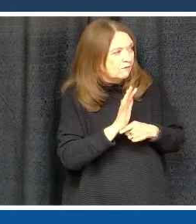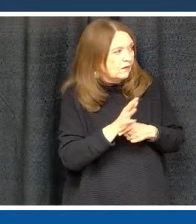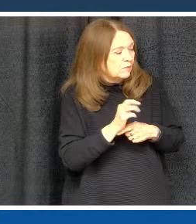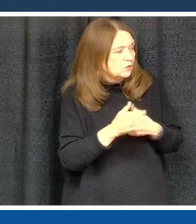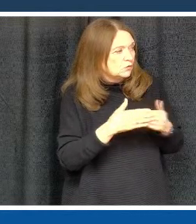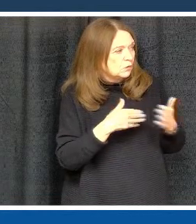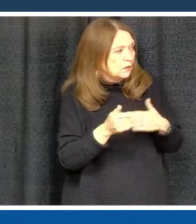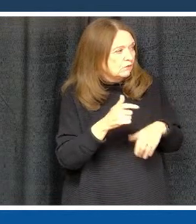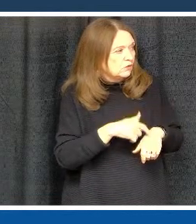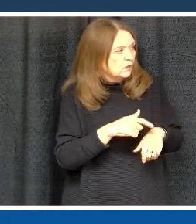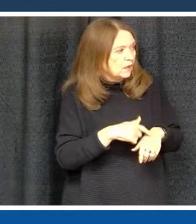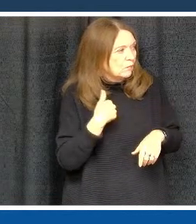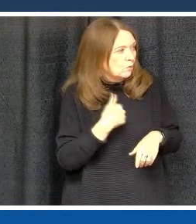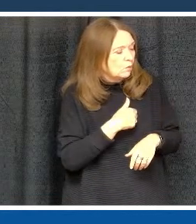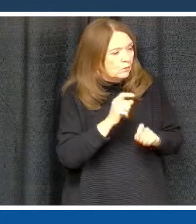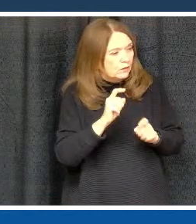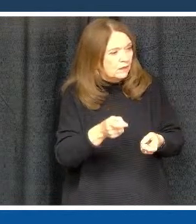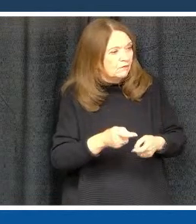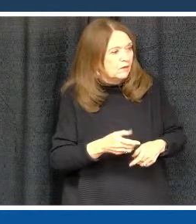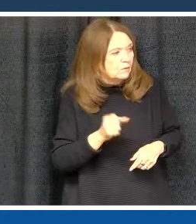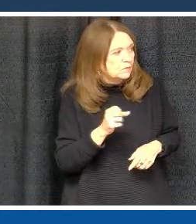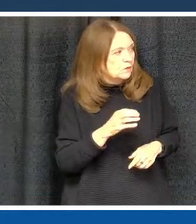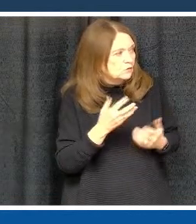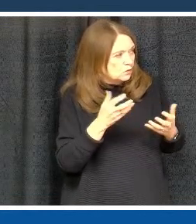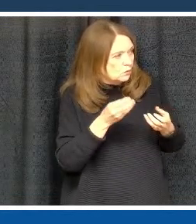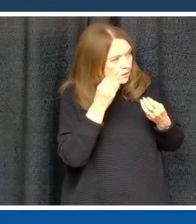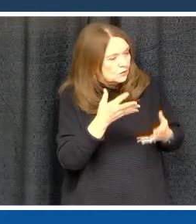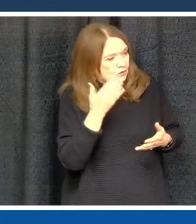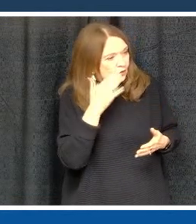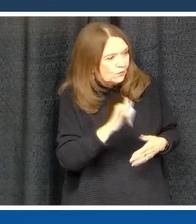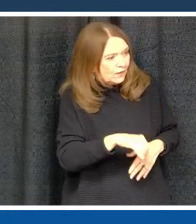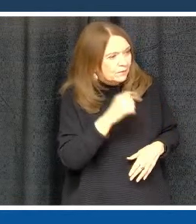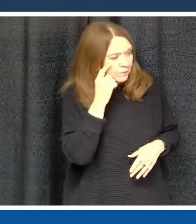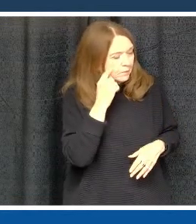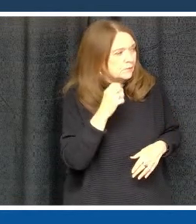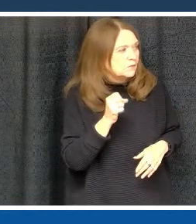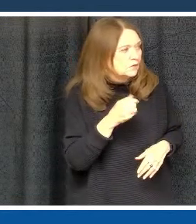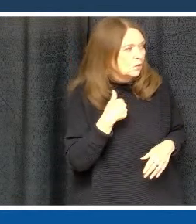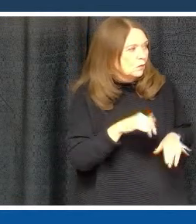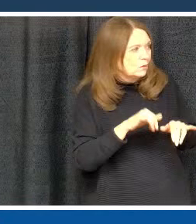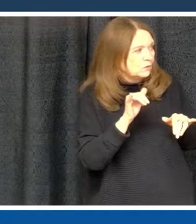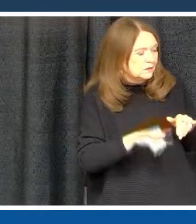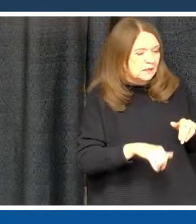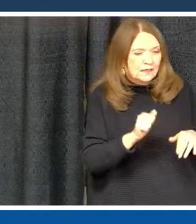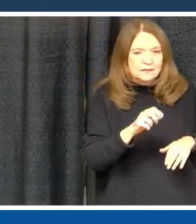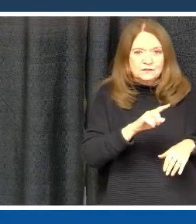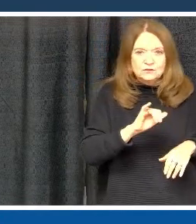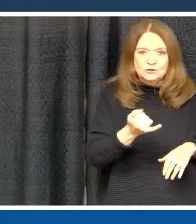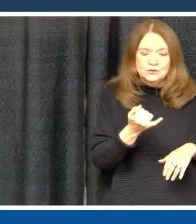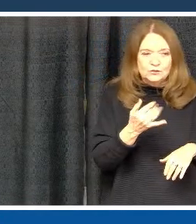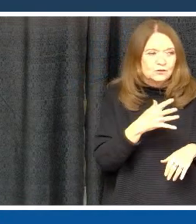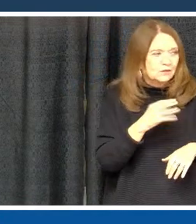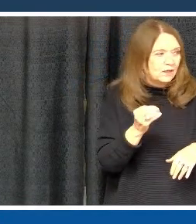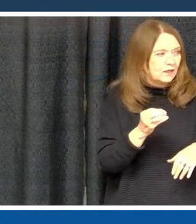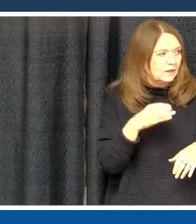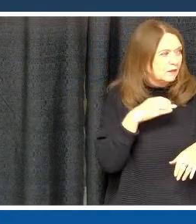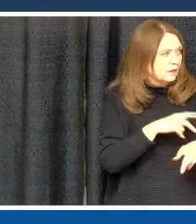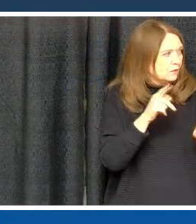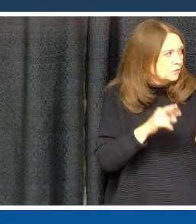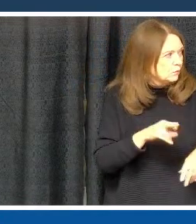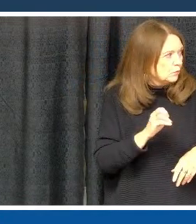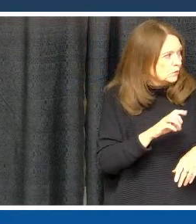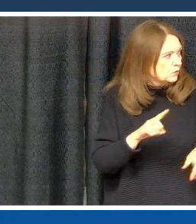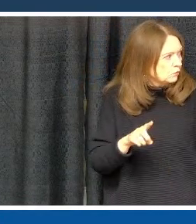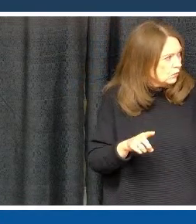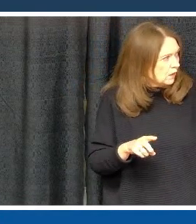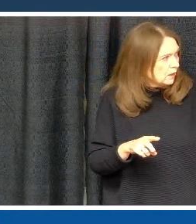whatever time we'll give him. So I just want to let you know that. So we'll stand adjourned. Councilperson Redd.